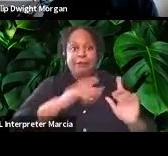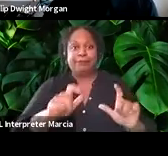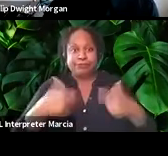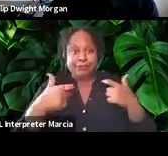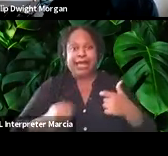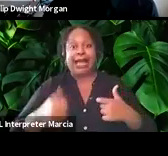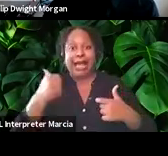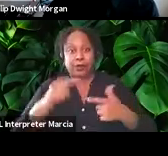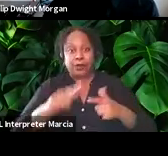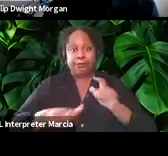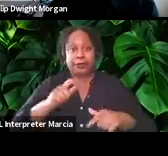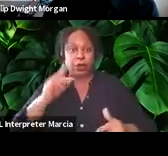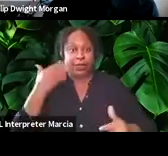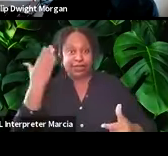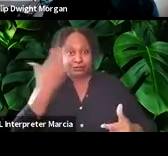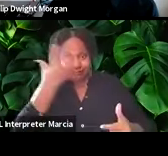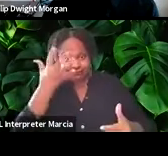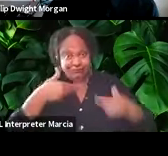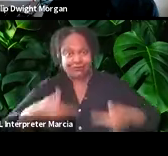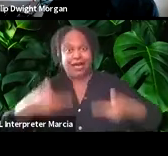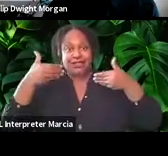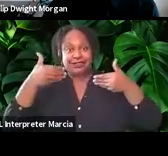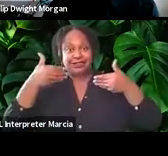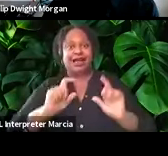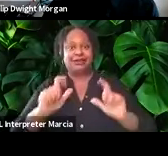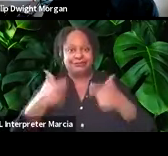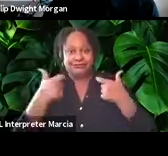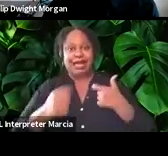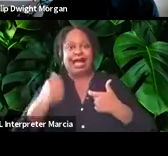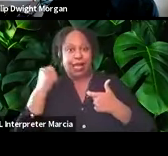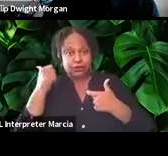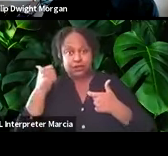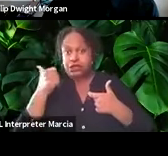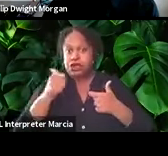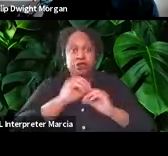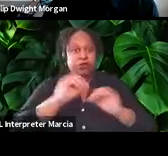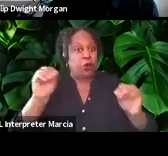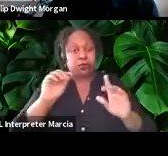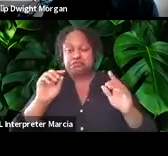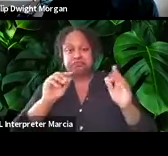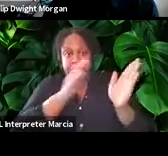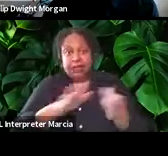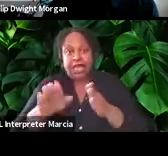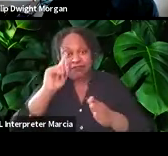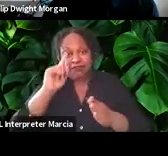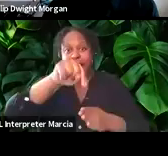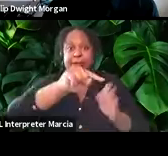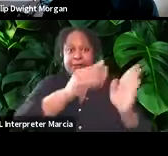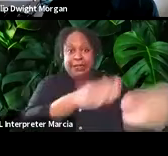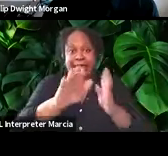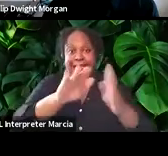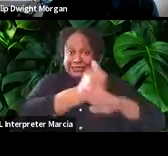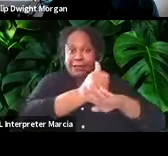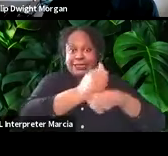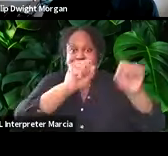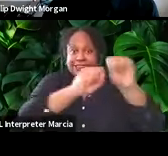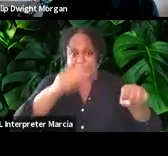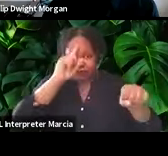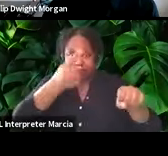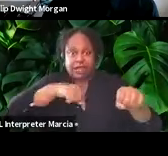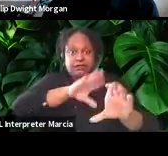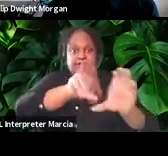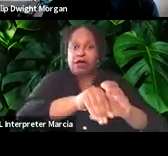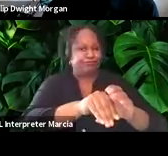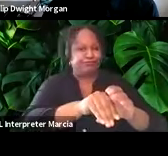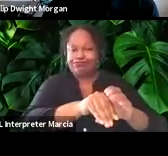us out. There was no intention for us to be there in the first place. So when we talk about leadership, we have to frame